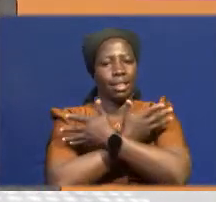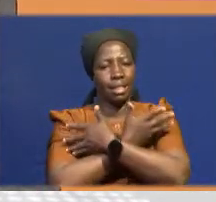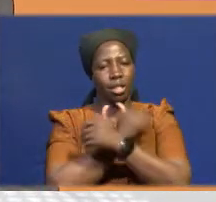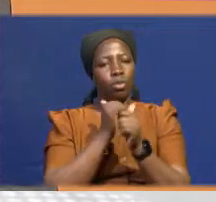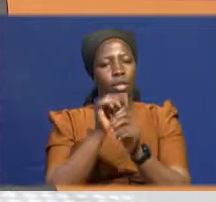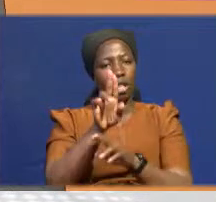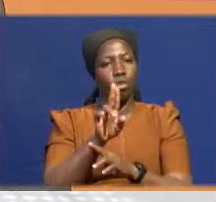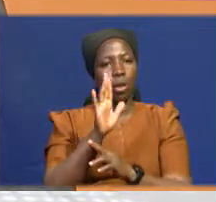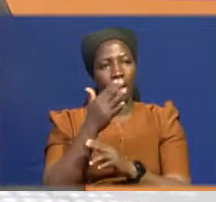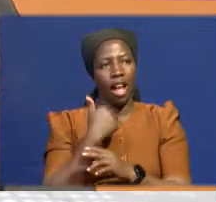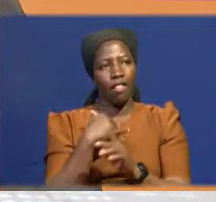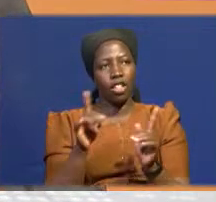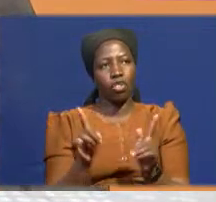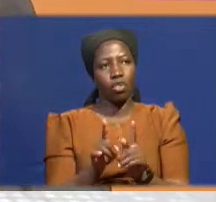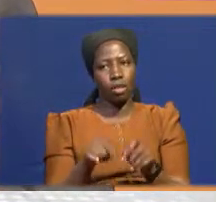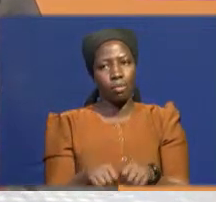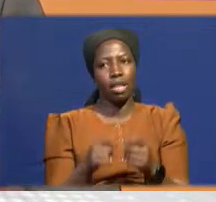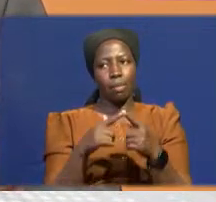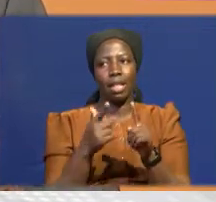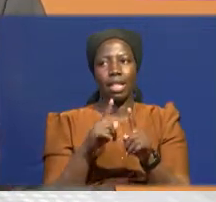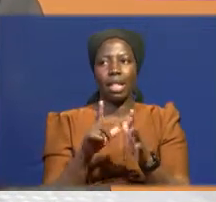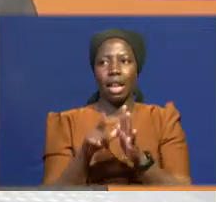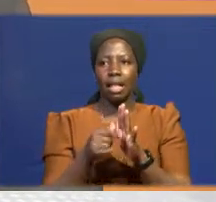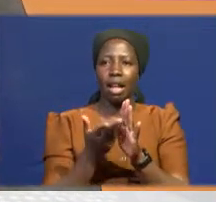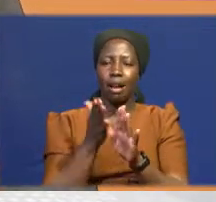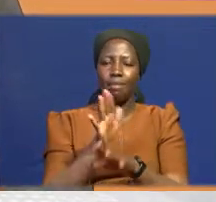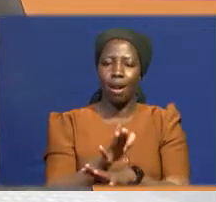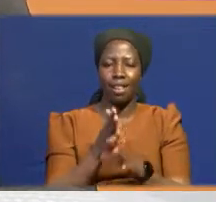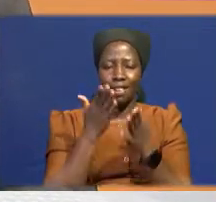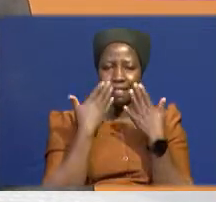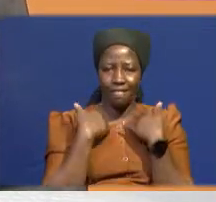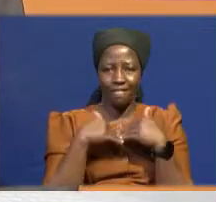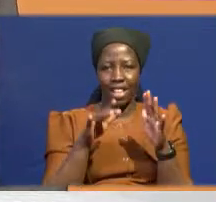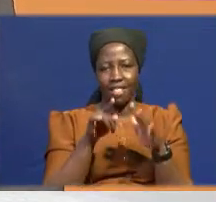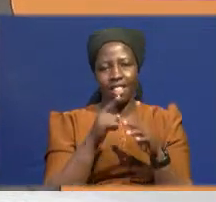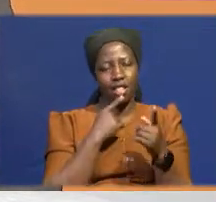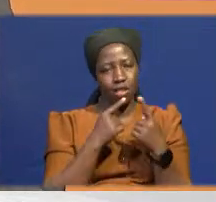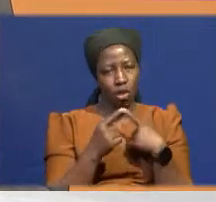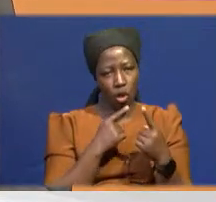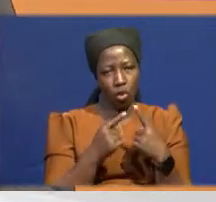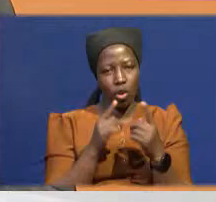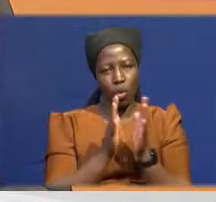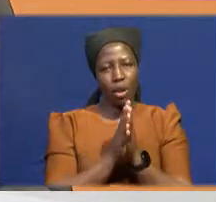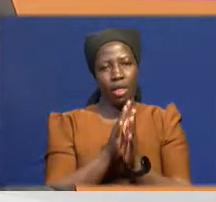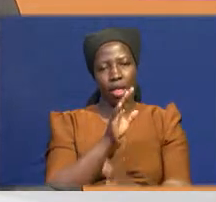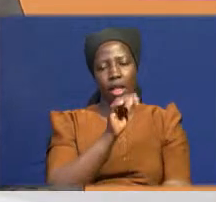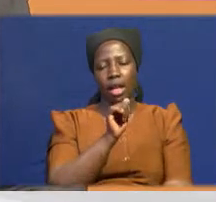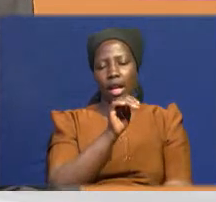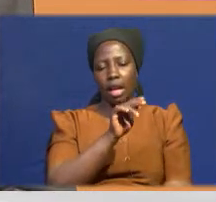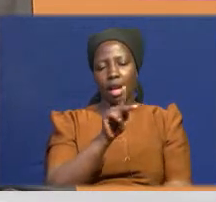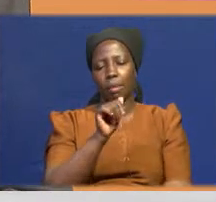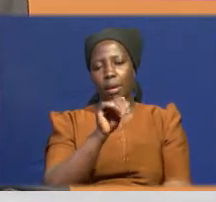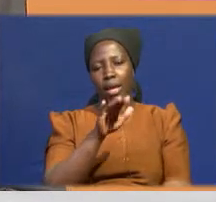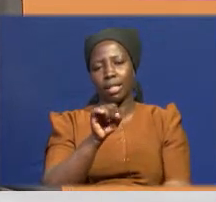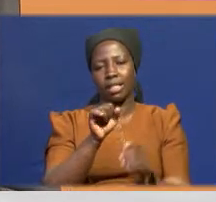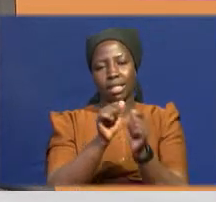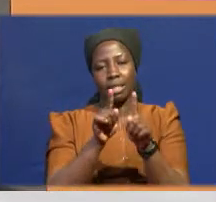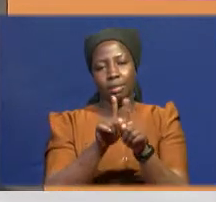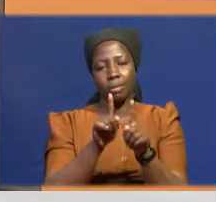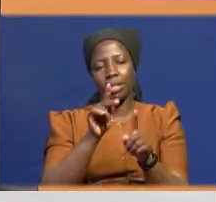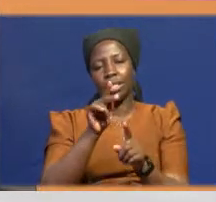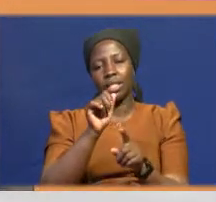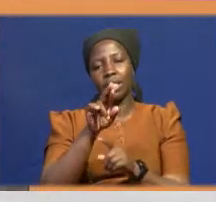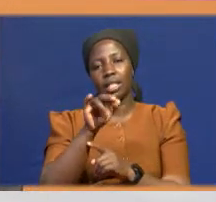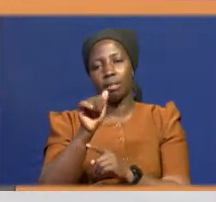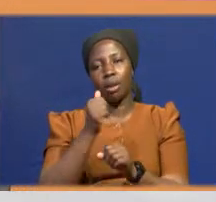time. We'll be taking a short break and we come wind up this conversation with Abbas Murbe and Kariba Moko, who are working with the